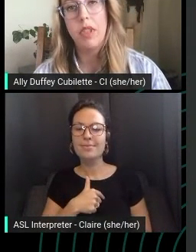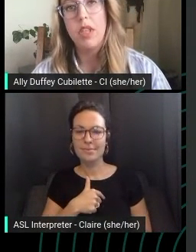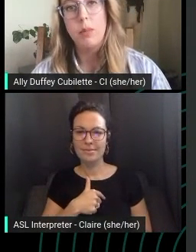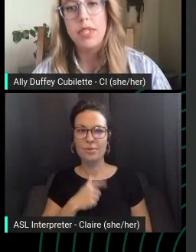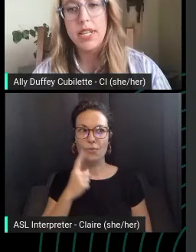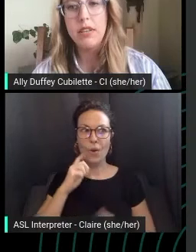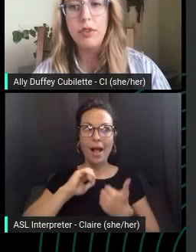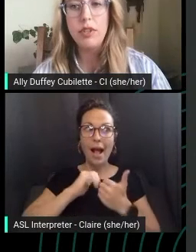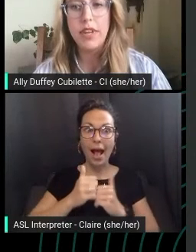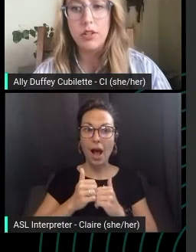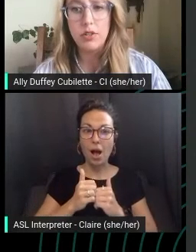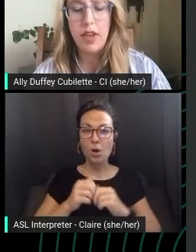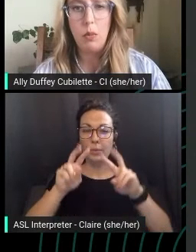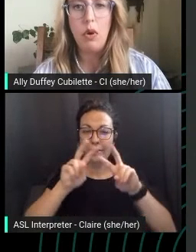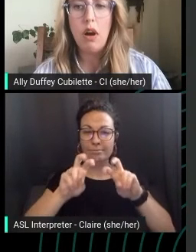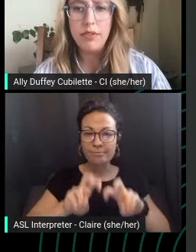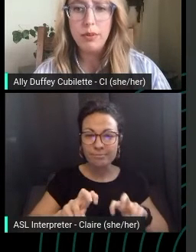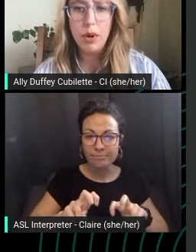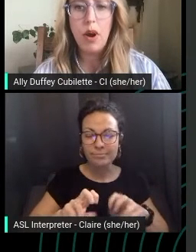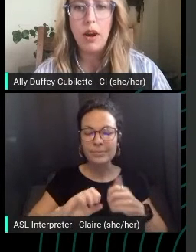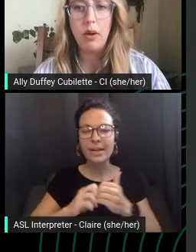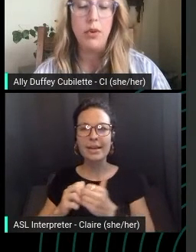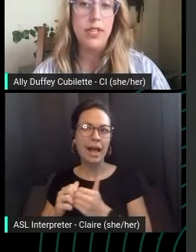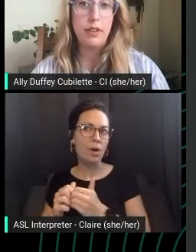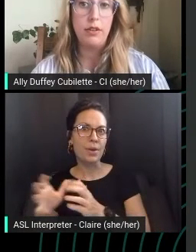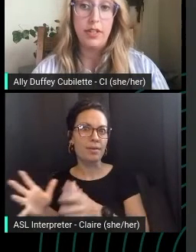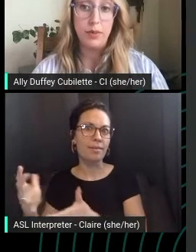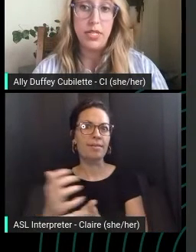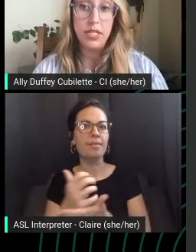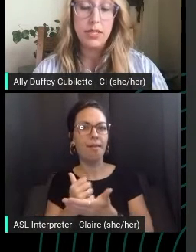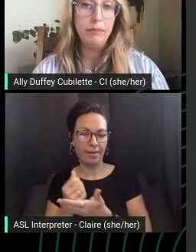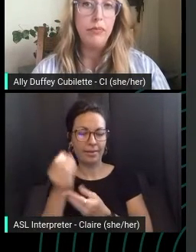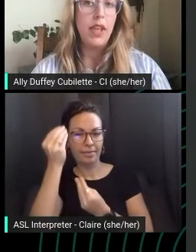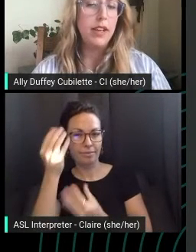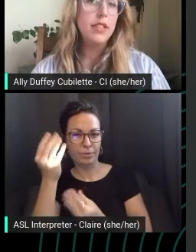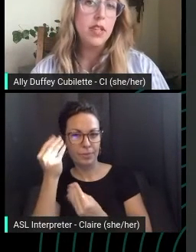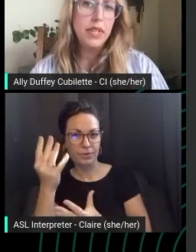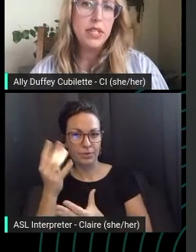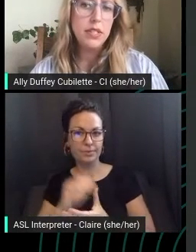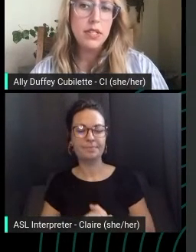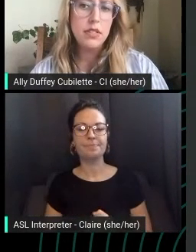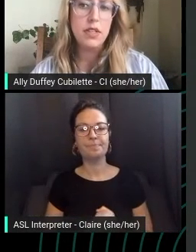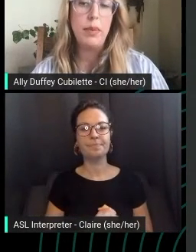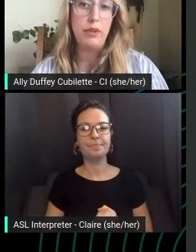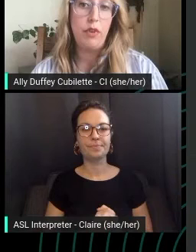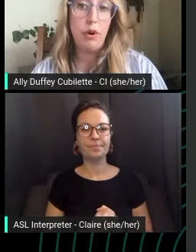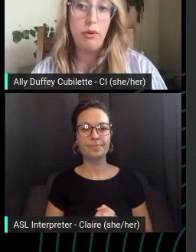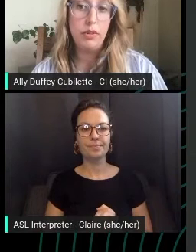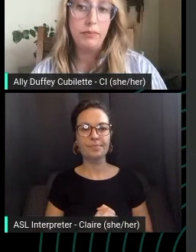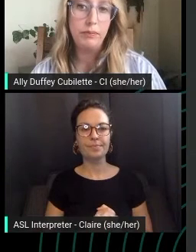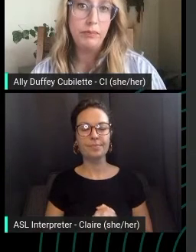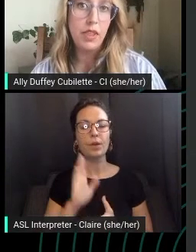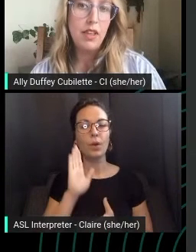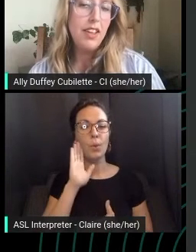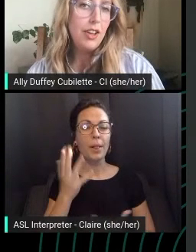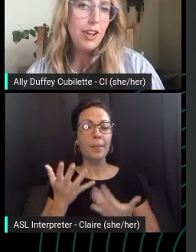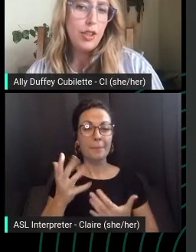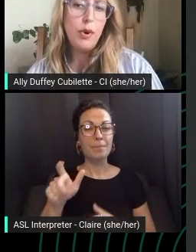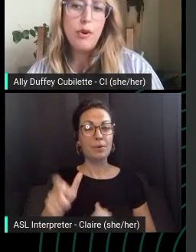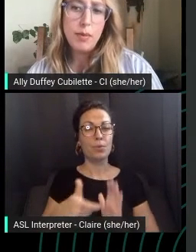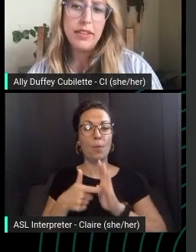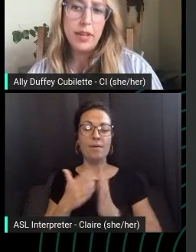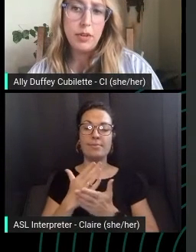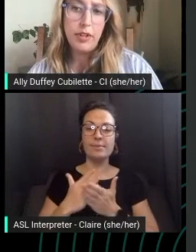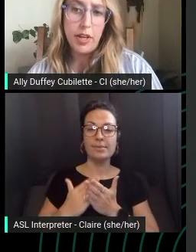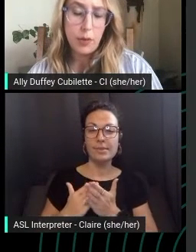it. But taking full advantage of that will often require more technical expertise, and in some instances, a bit of code.